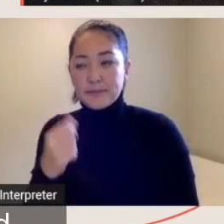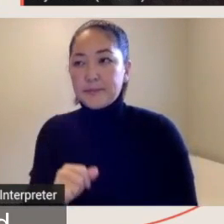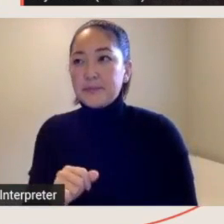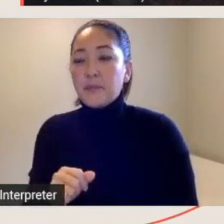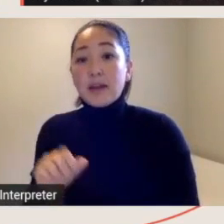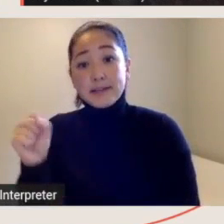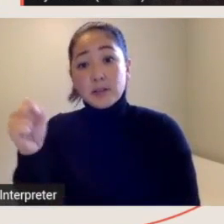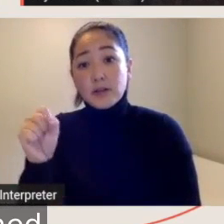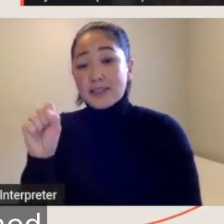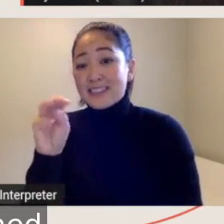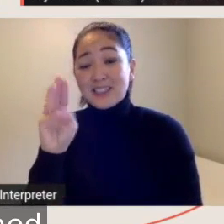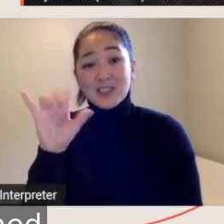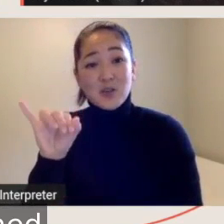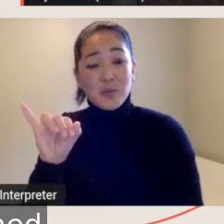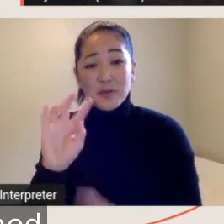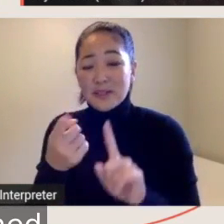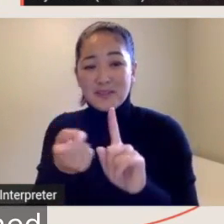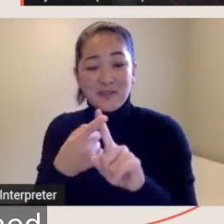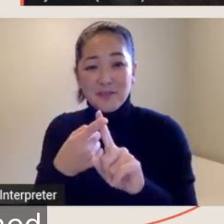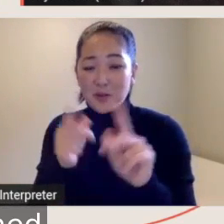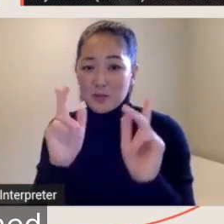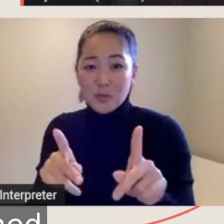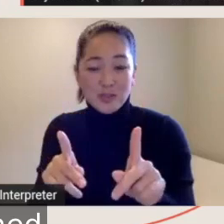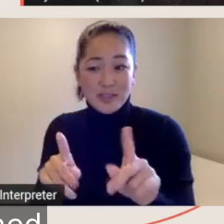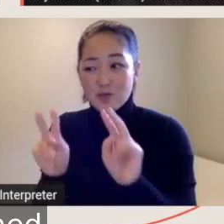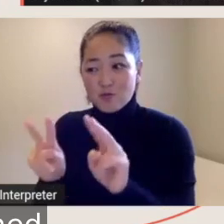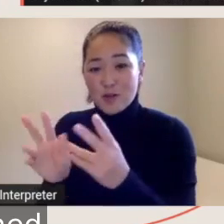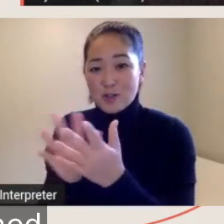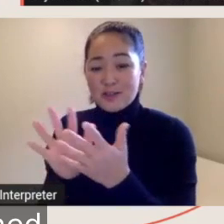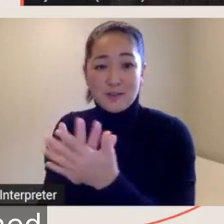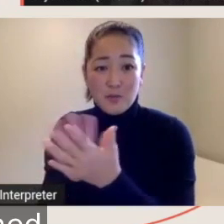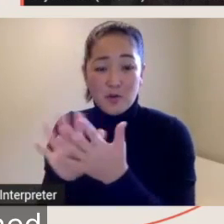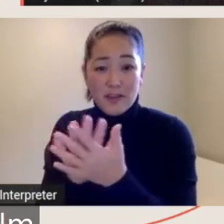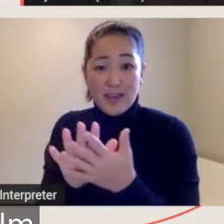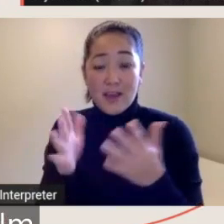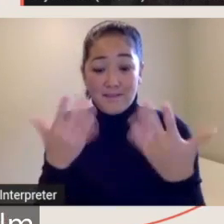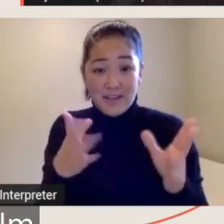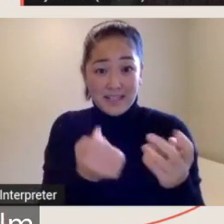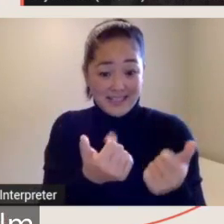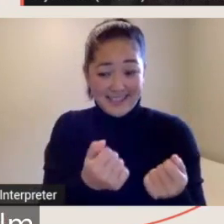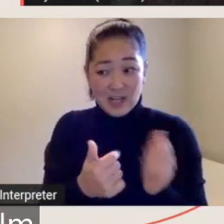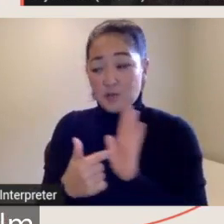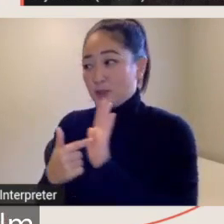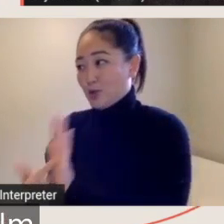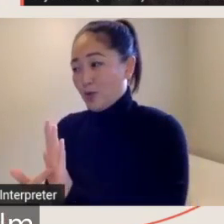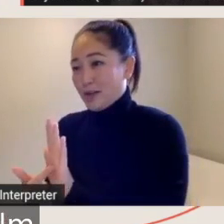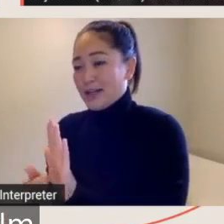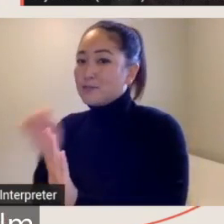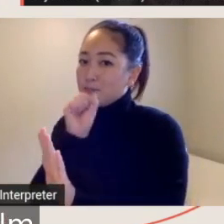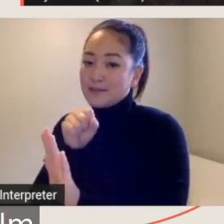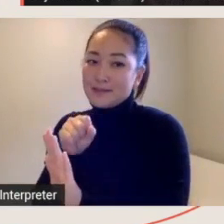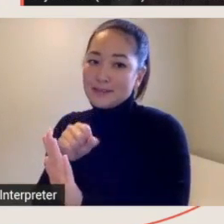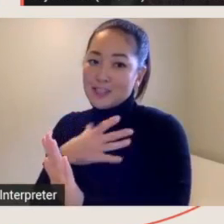first person to watch the film. And the moment we finished the edit, we went to her and we showed her the film, and she liked it a